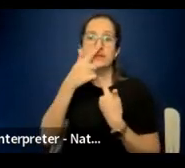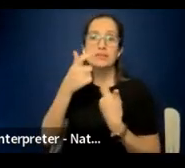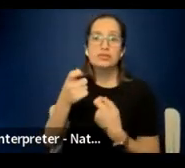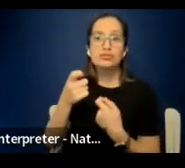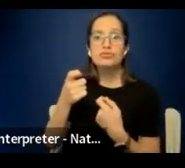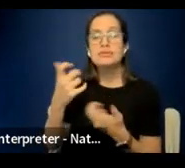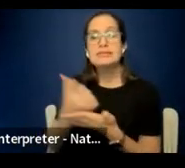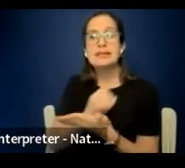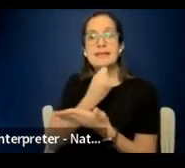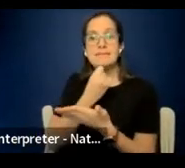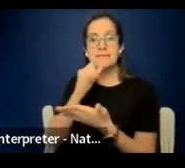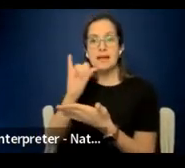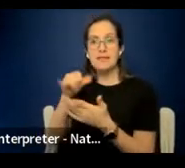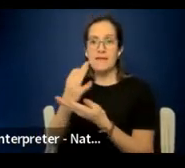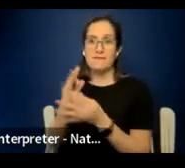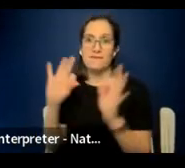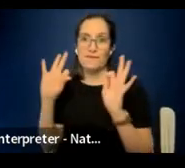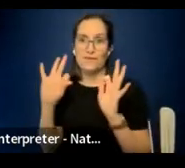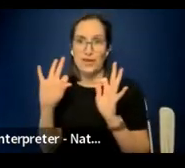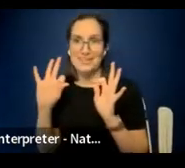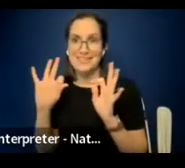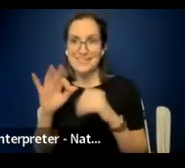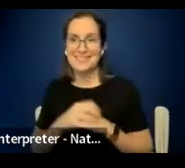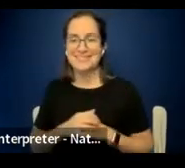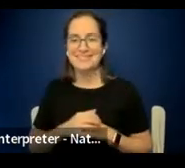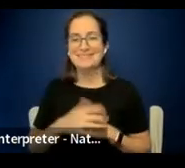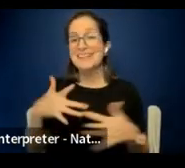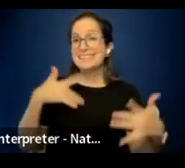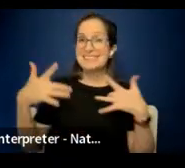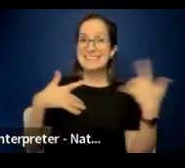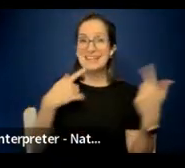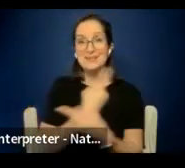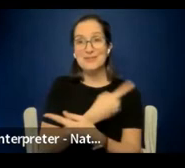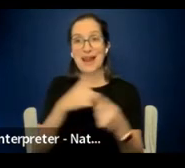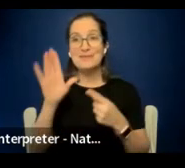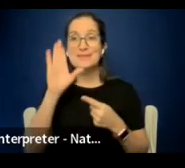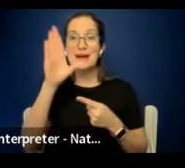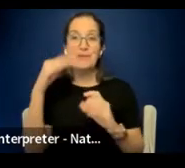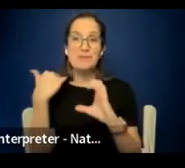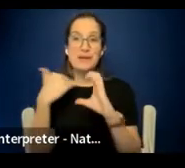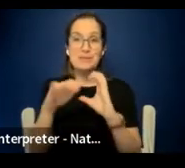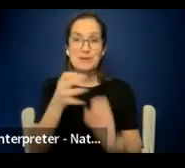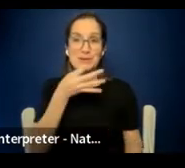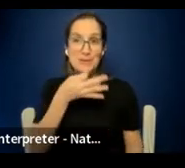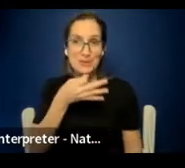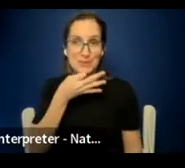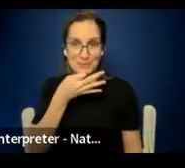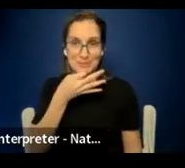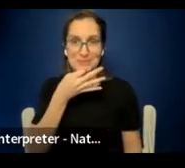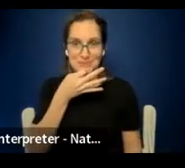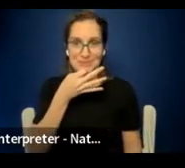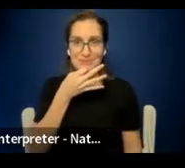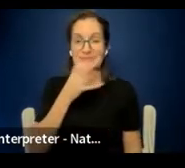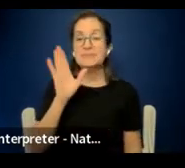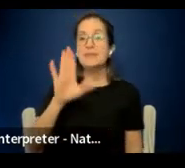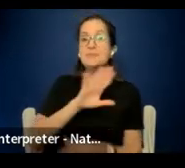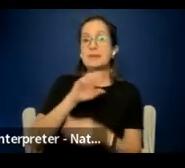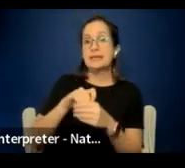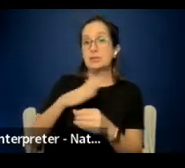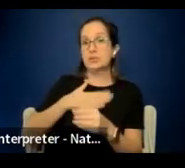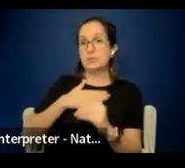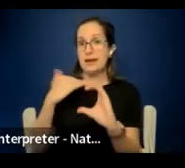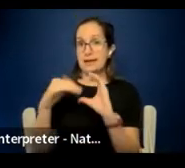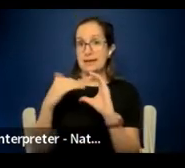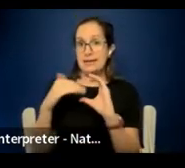opportunity. So incredibly excited just to announce that. Again, we'll be emailing you shortly. I'm just going to include my email